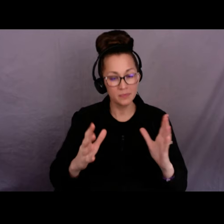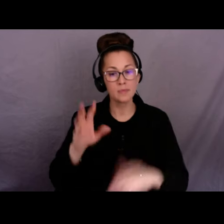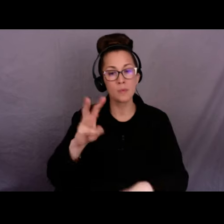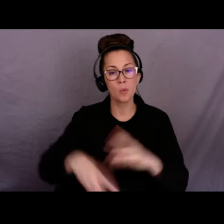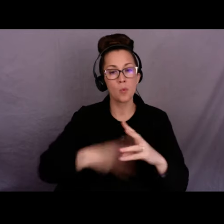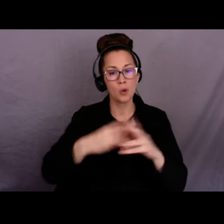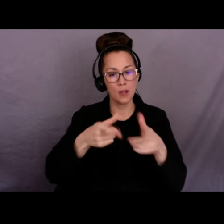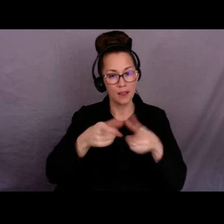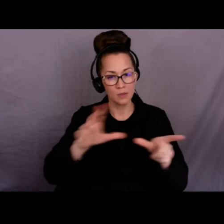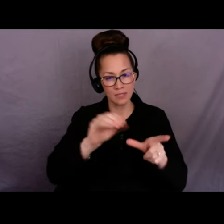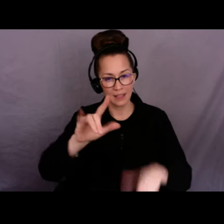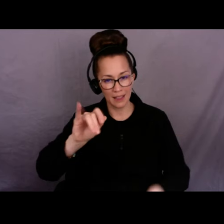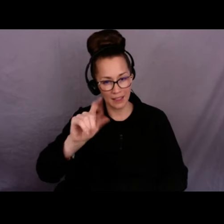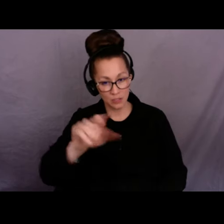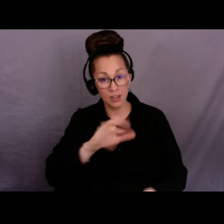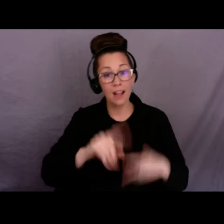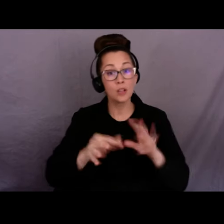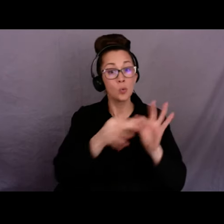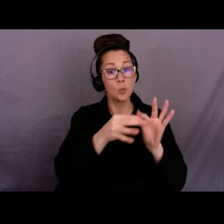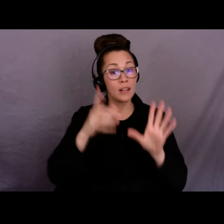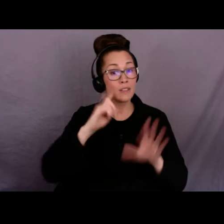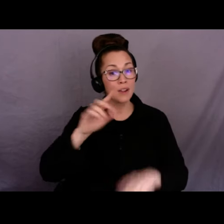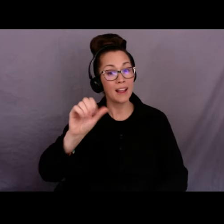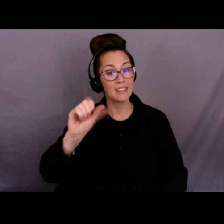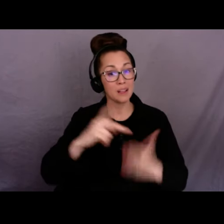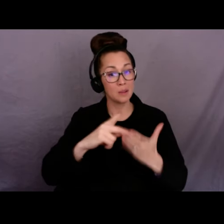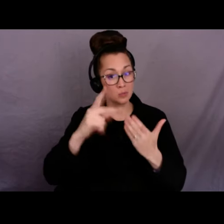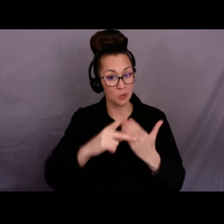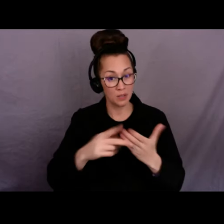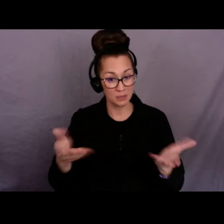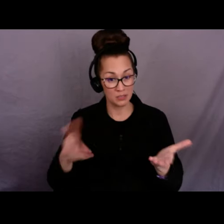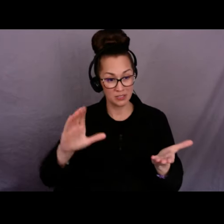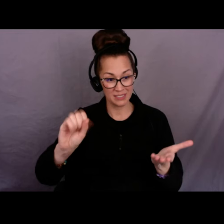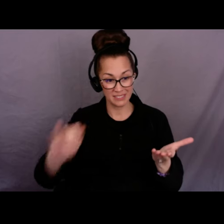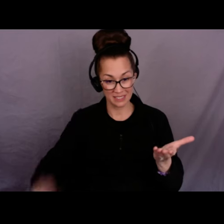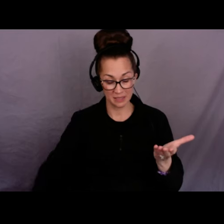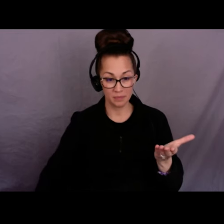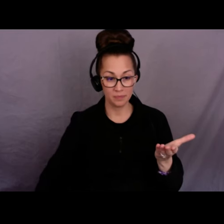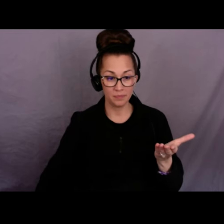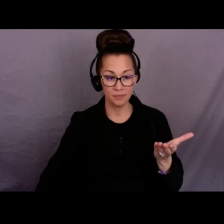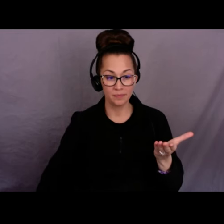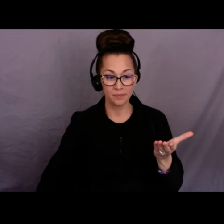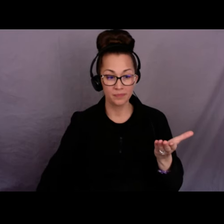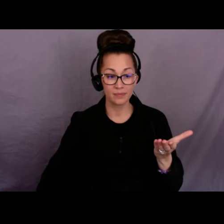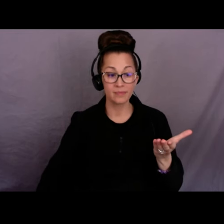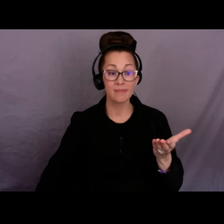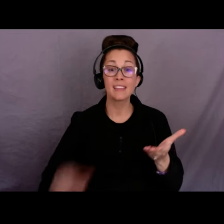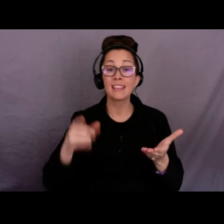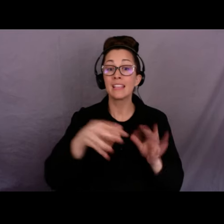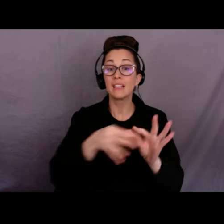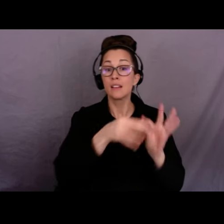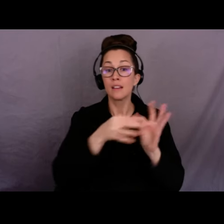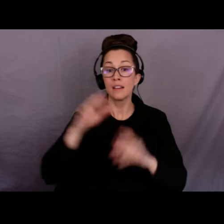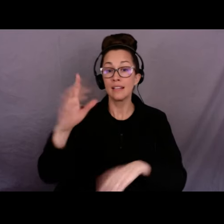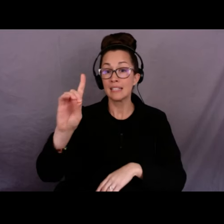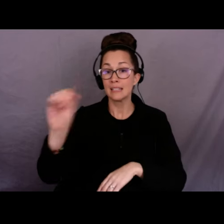and literature and coordinator of the ASL program at CSI. He also coordinates a disability studies minor at